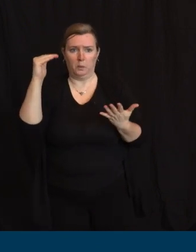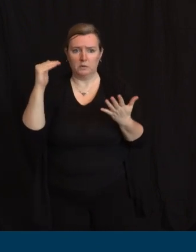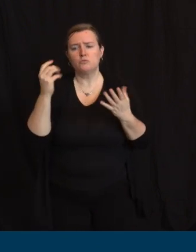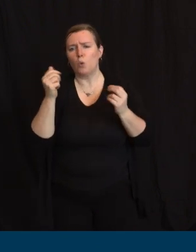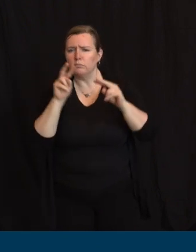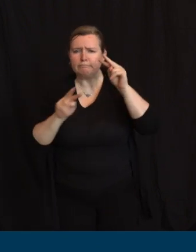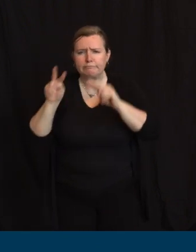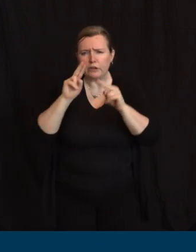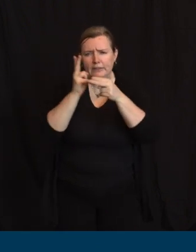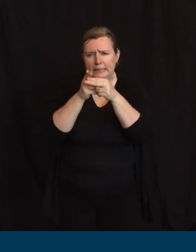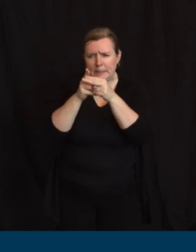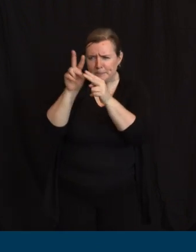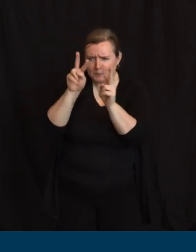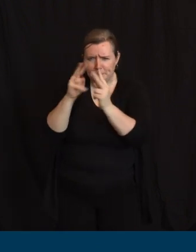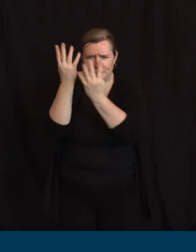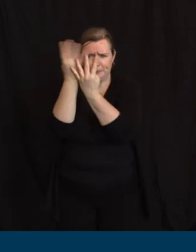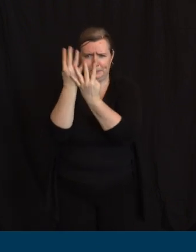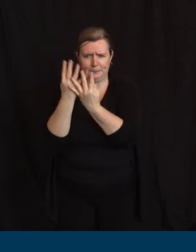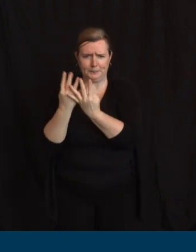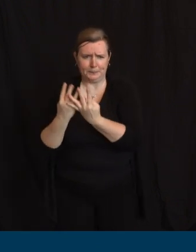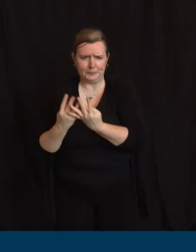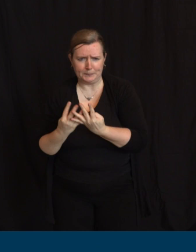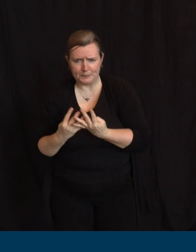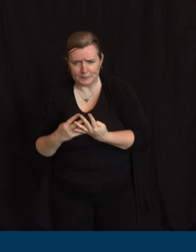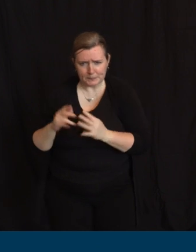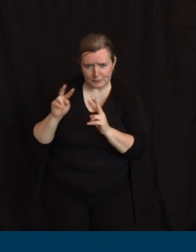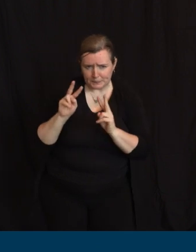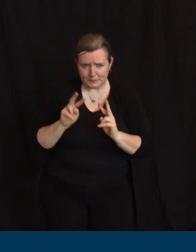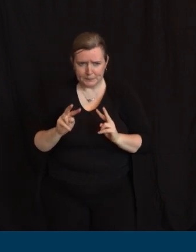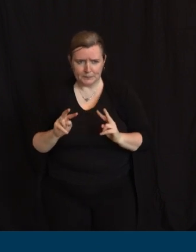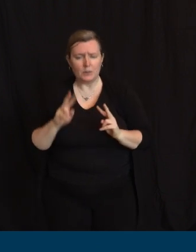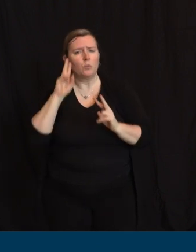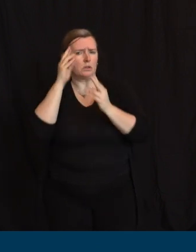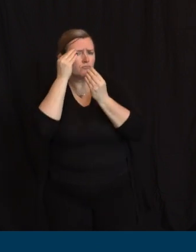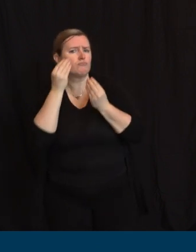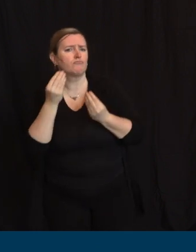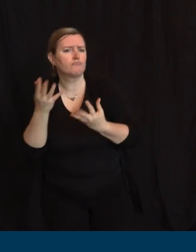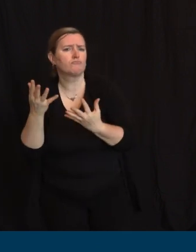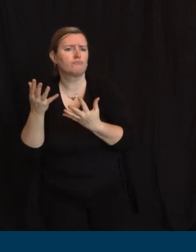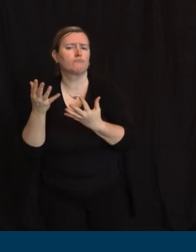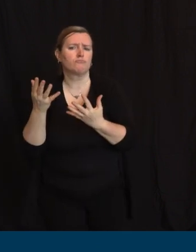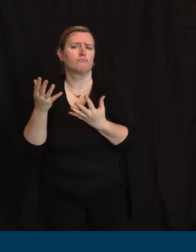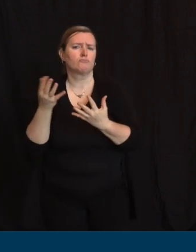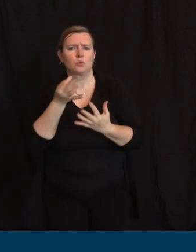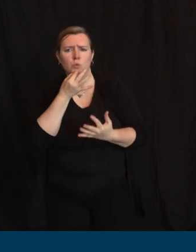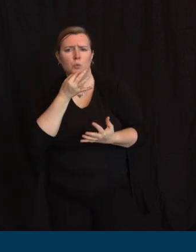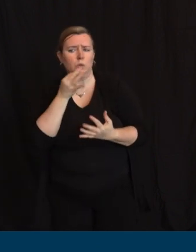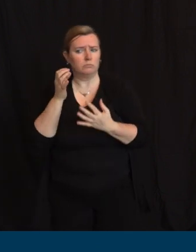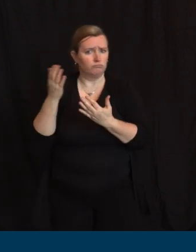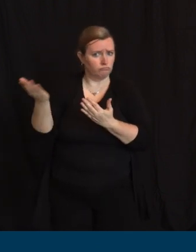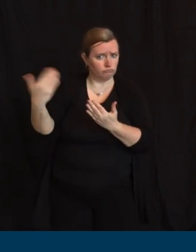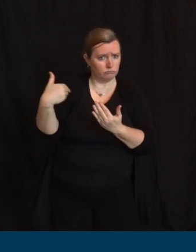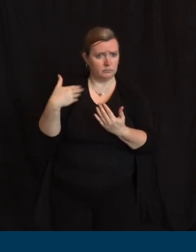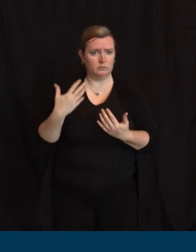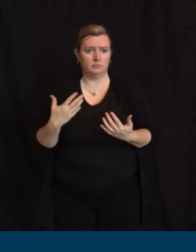you and each of you who have provided your information, and you will be informed, I hope sooner than later, if there is a match.